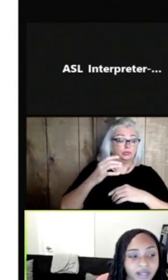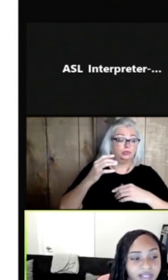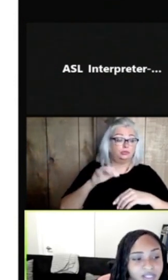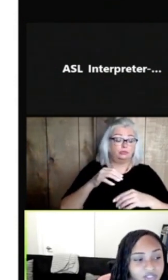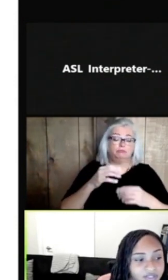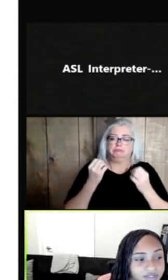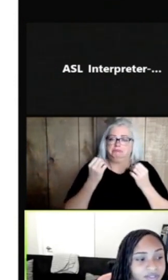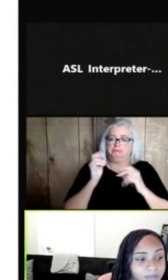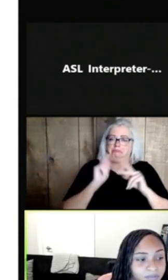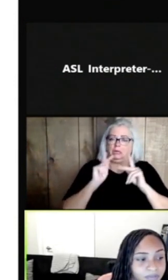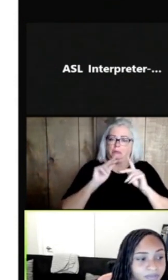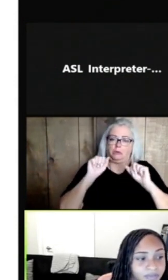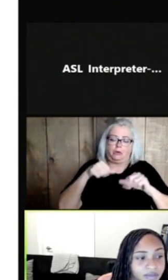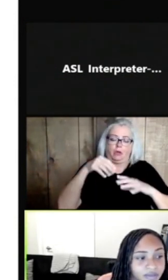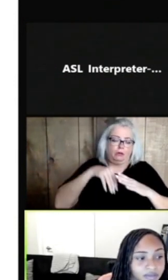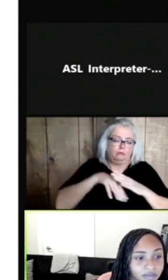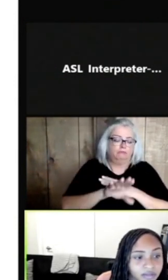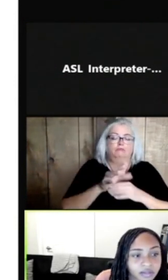ICAC organizations.